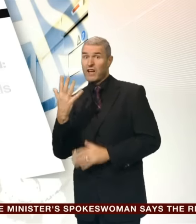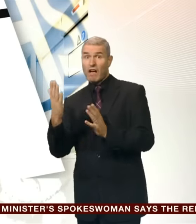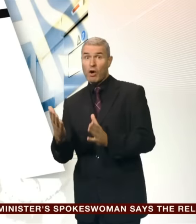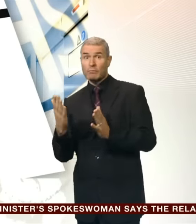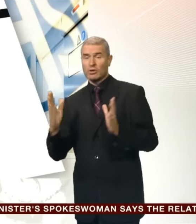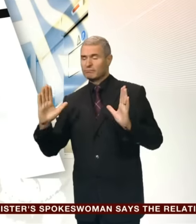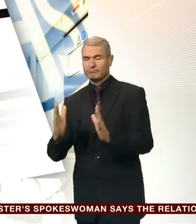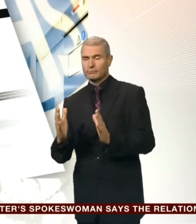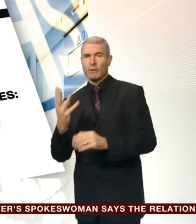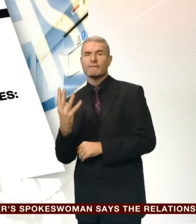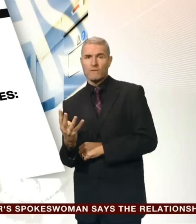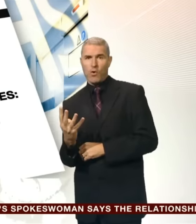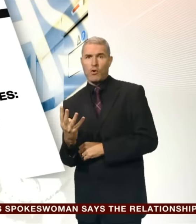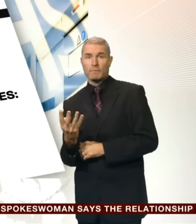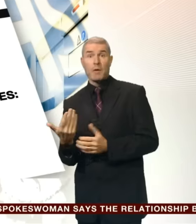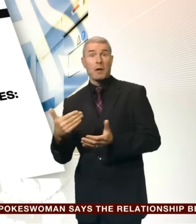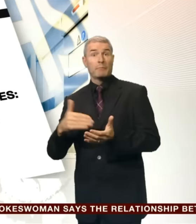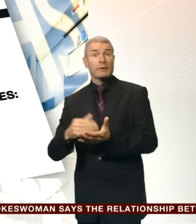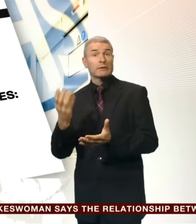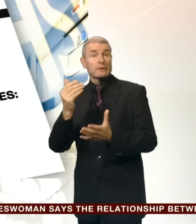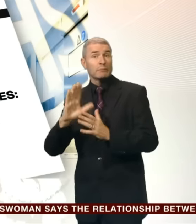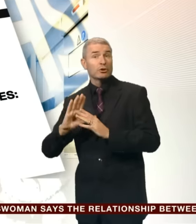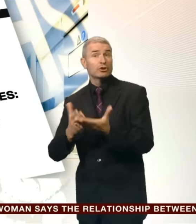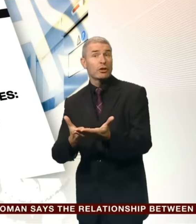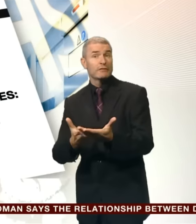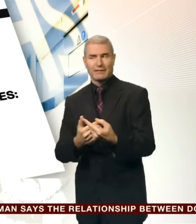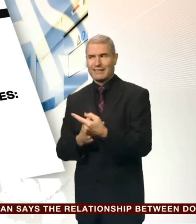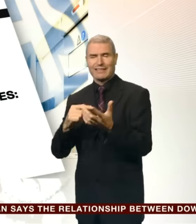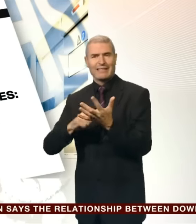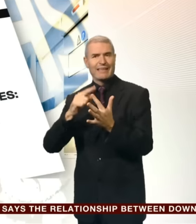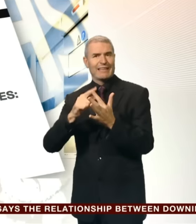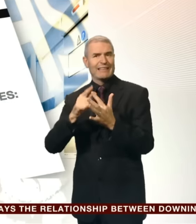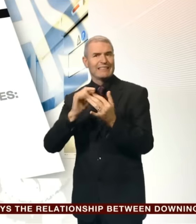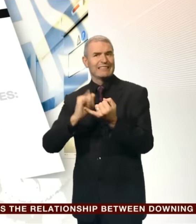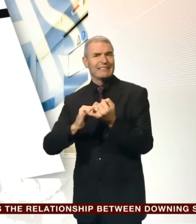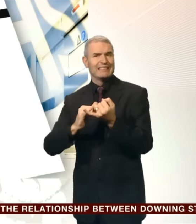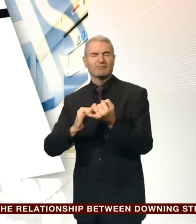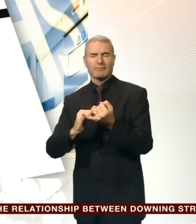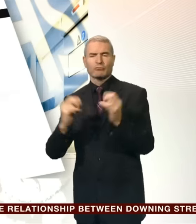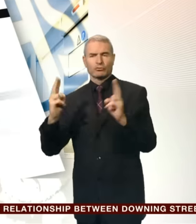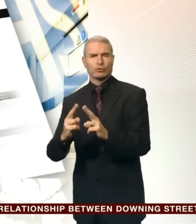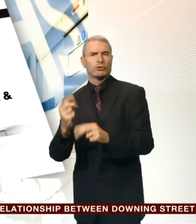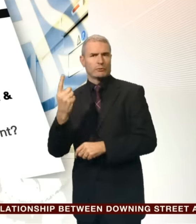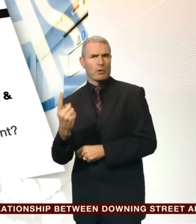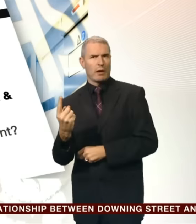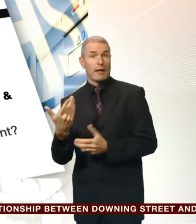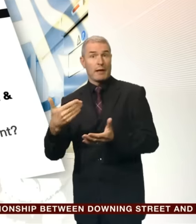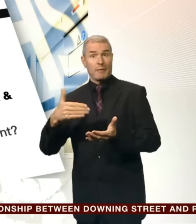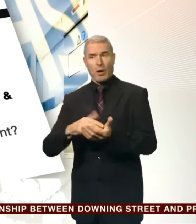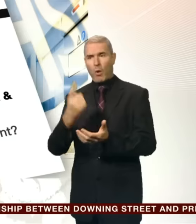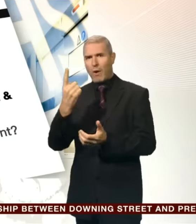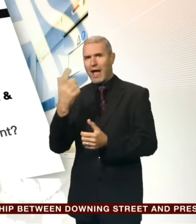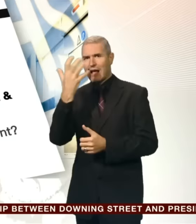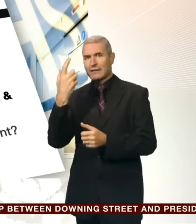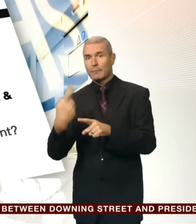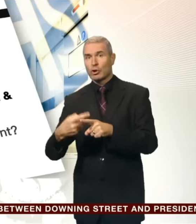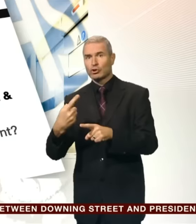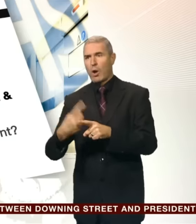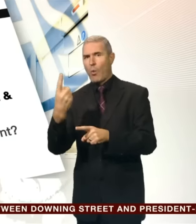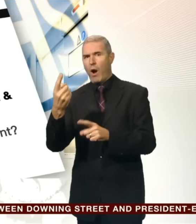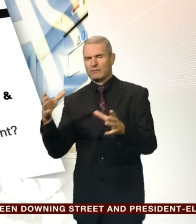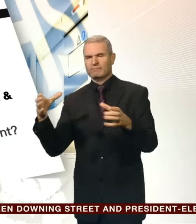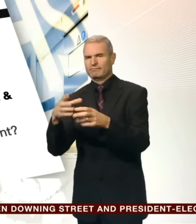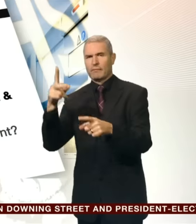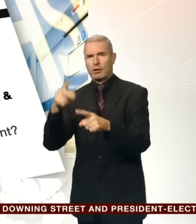southwest London, the downgrading of services at 1 of 3 hospitals in the North Tees area, and the downgrading of at least 1 A&E unit